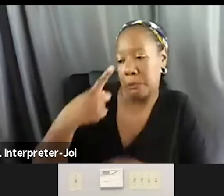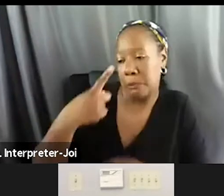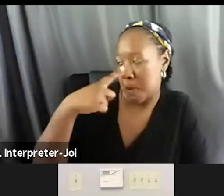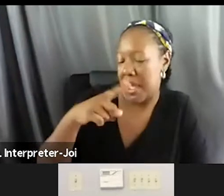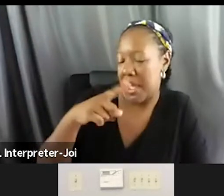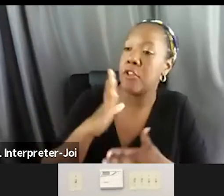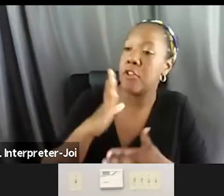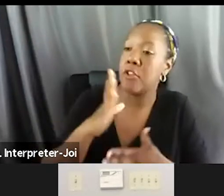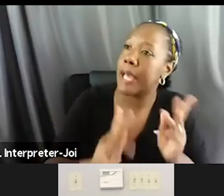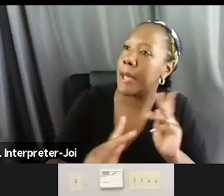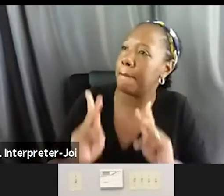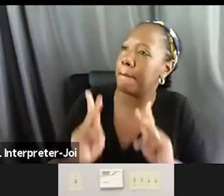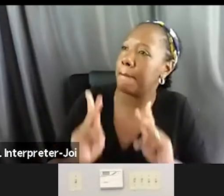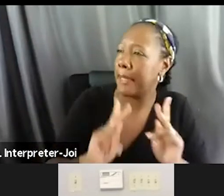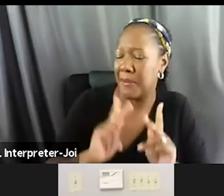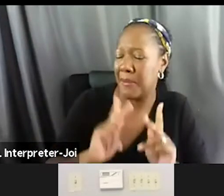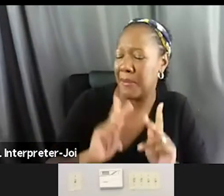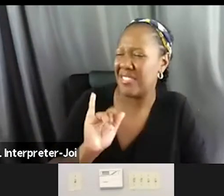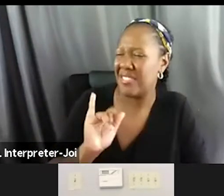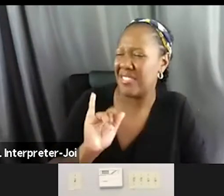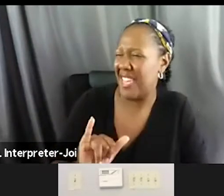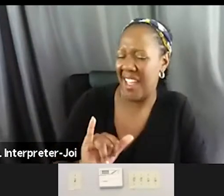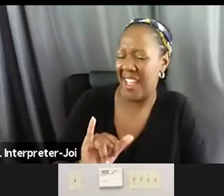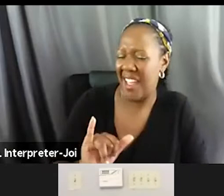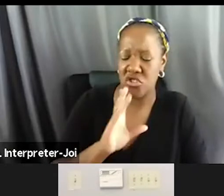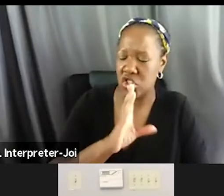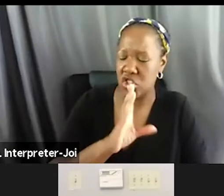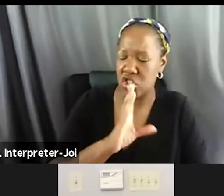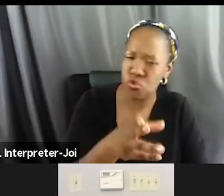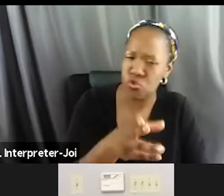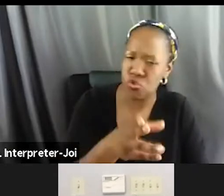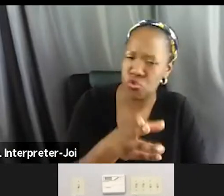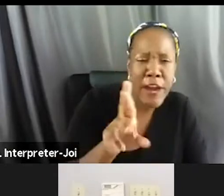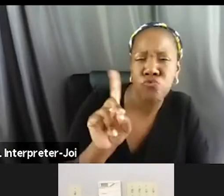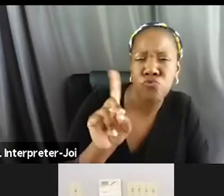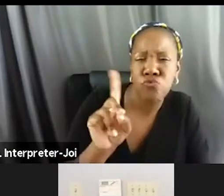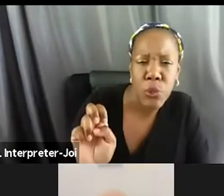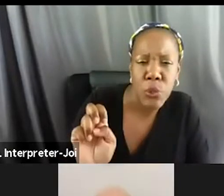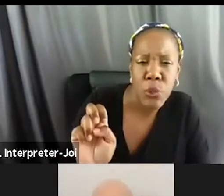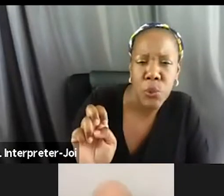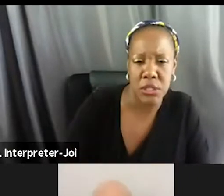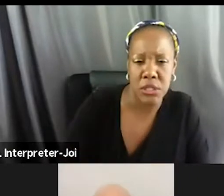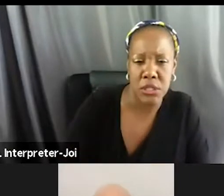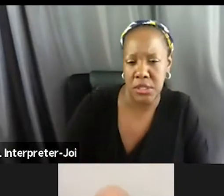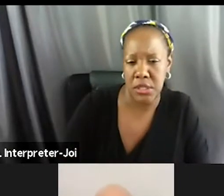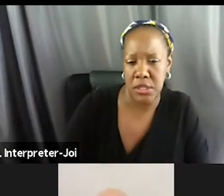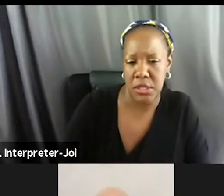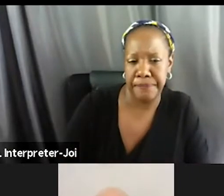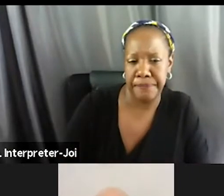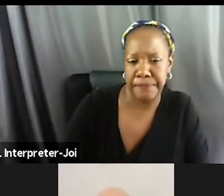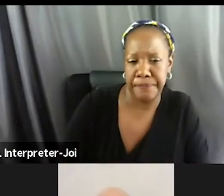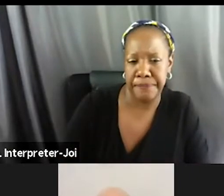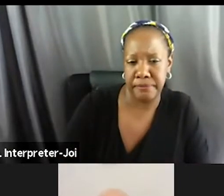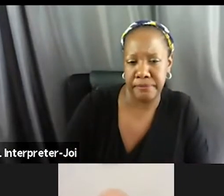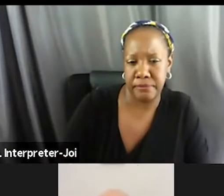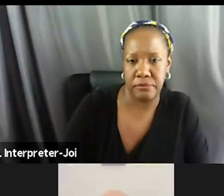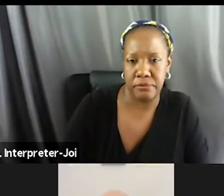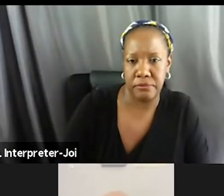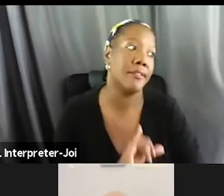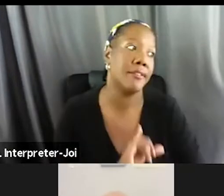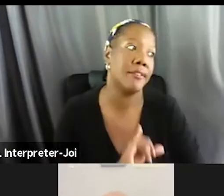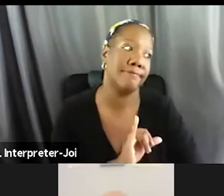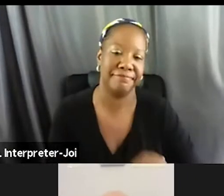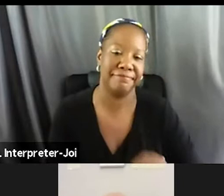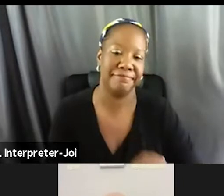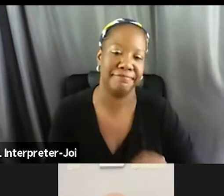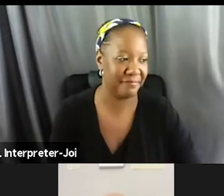people that are just really like straight up rude. Tolerate that. Yeah. You